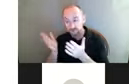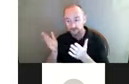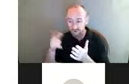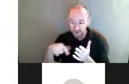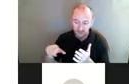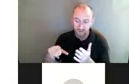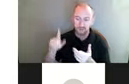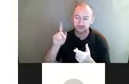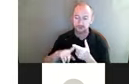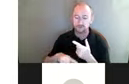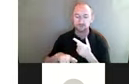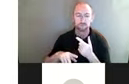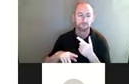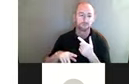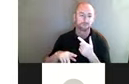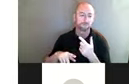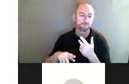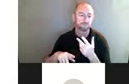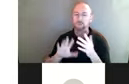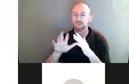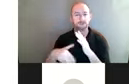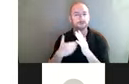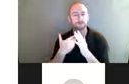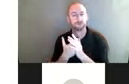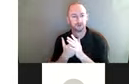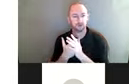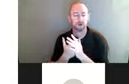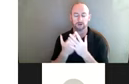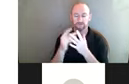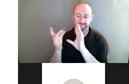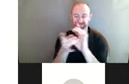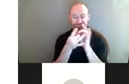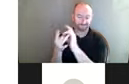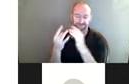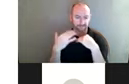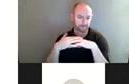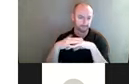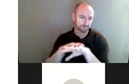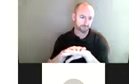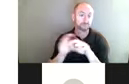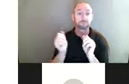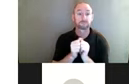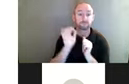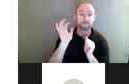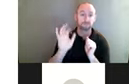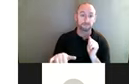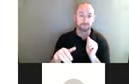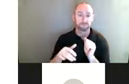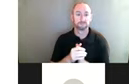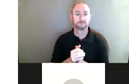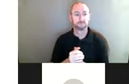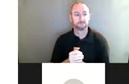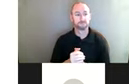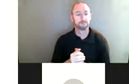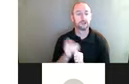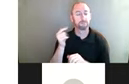different incomes, that it's all interconnected. And so with that, I went a little over,